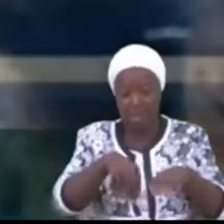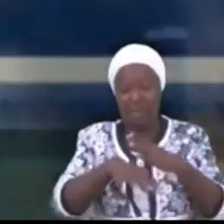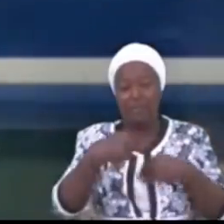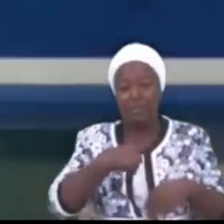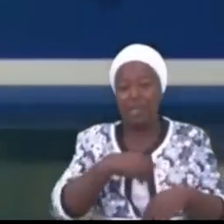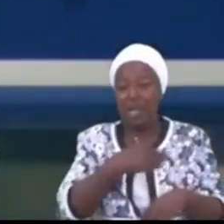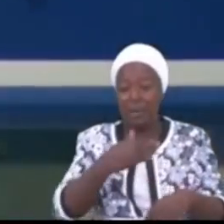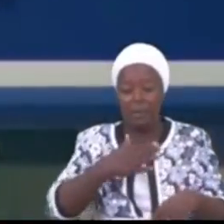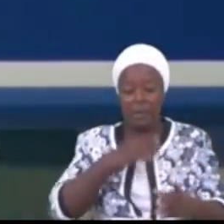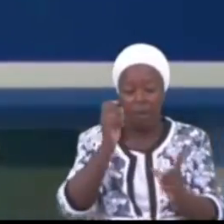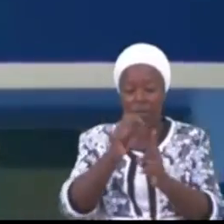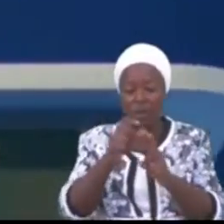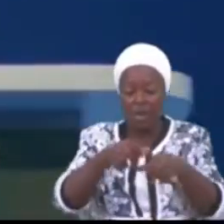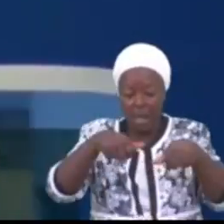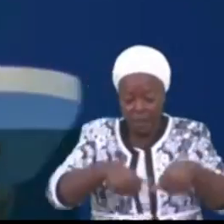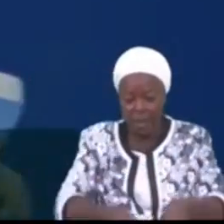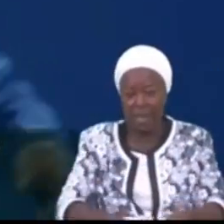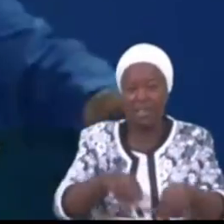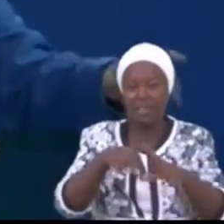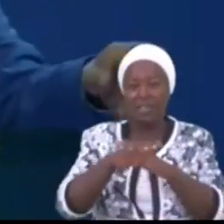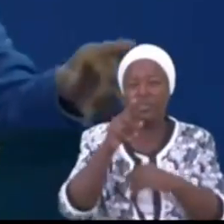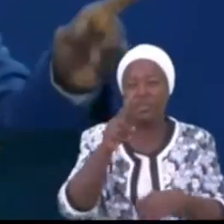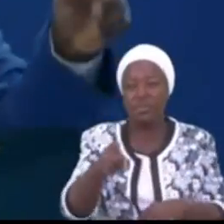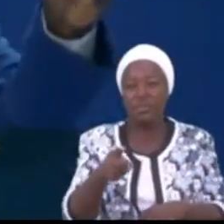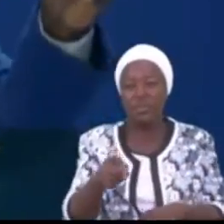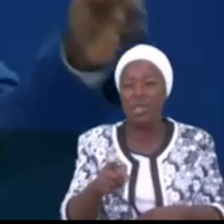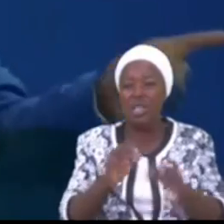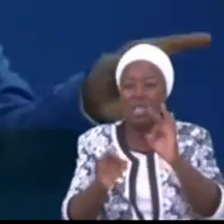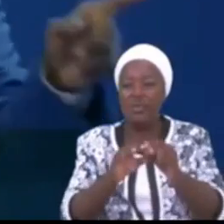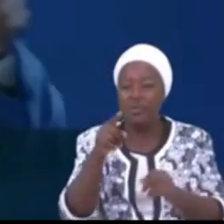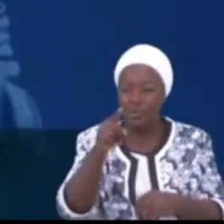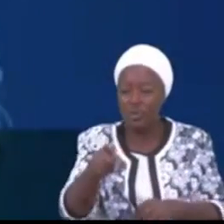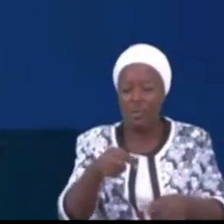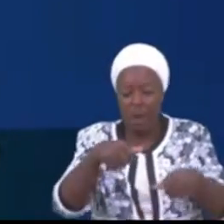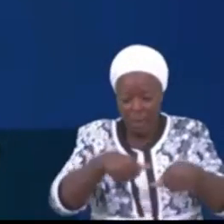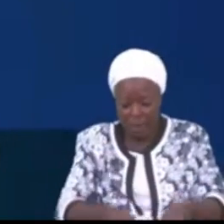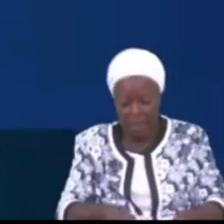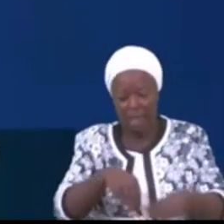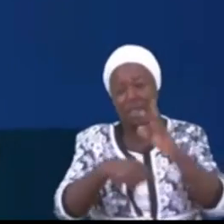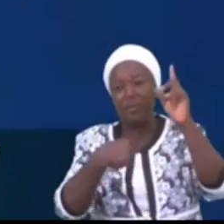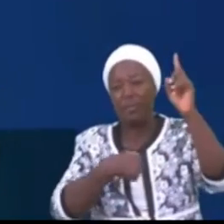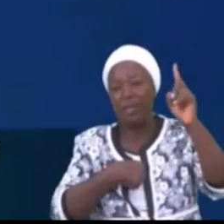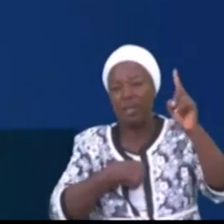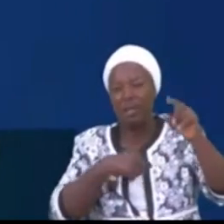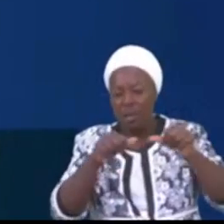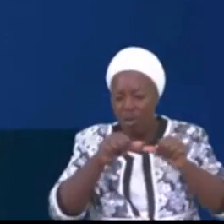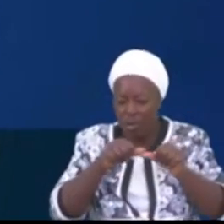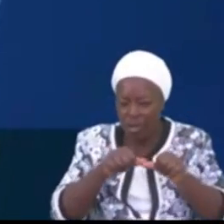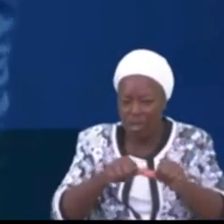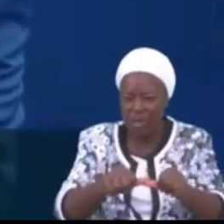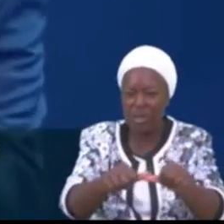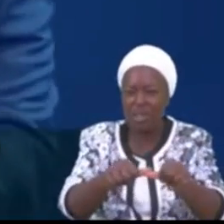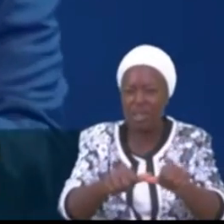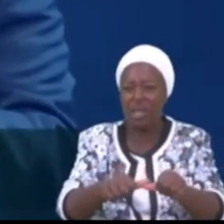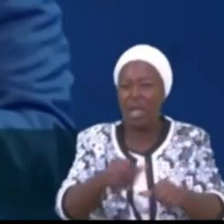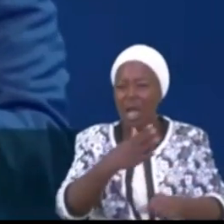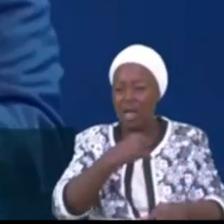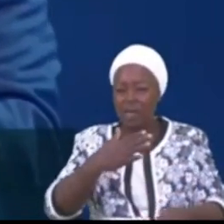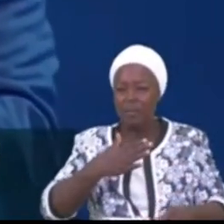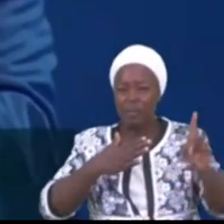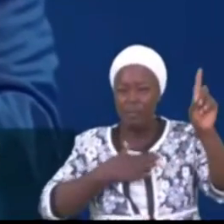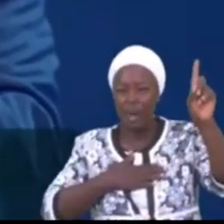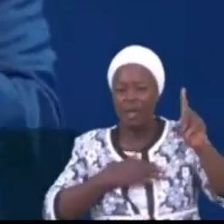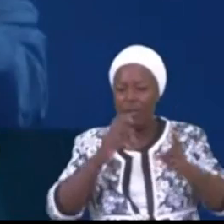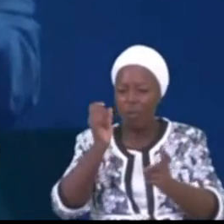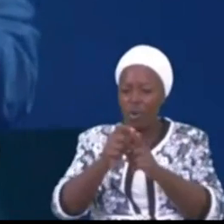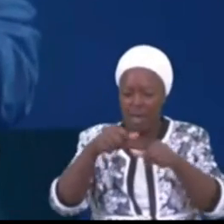word abides in you, if you abide in me, constancy, and my word